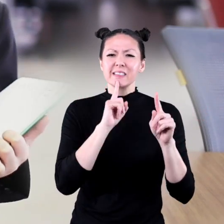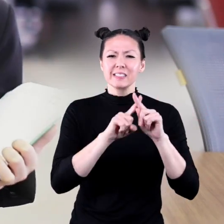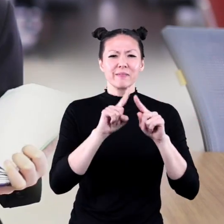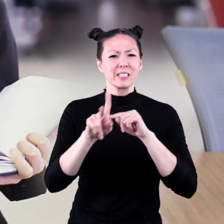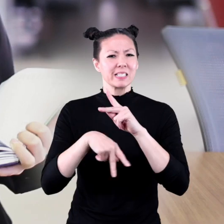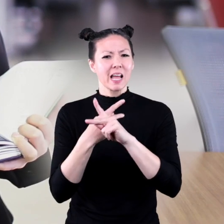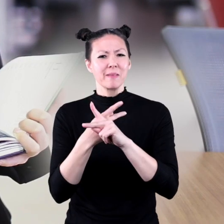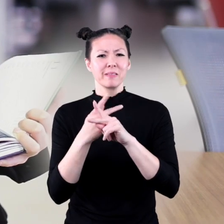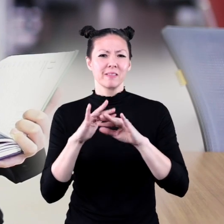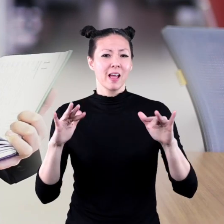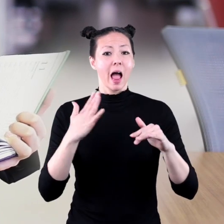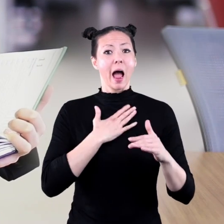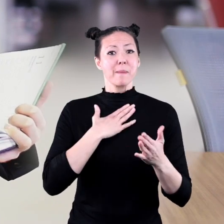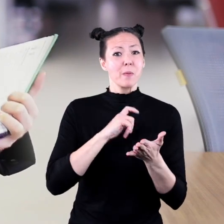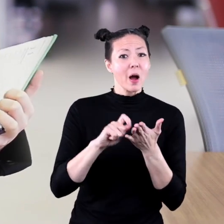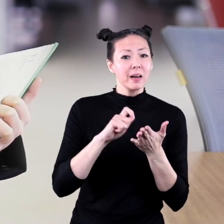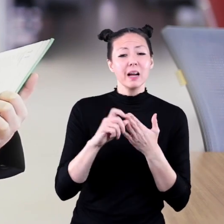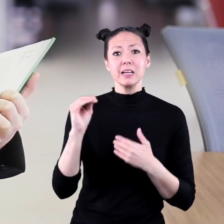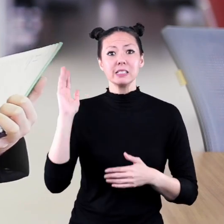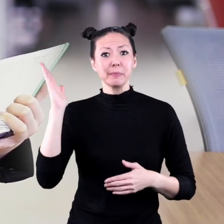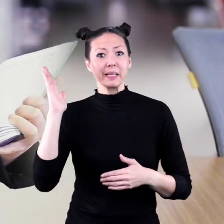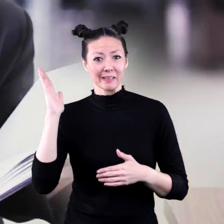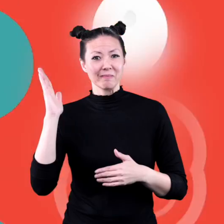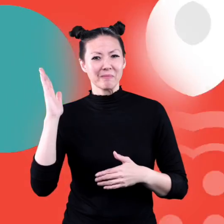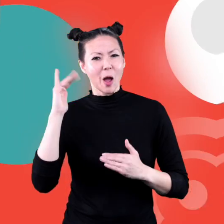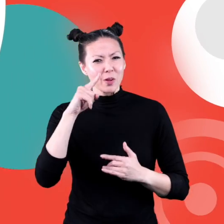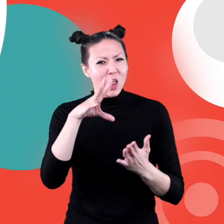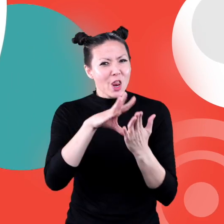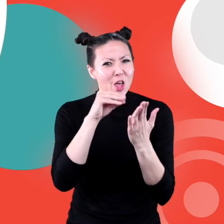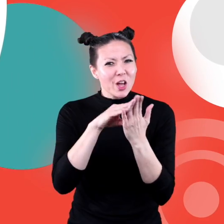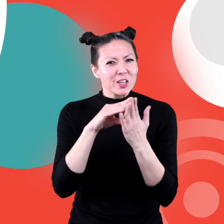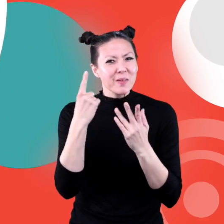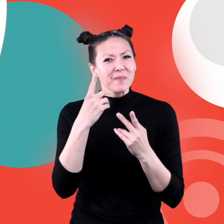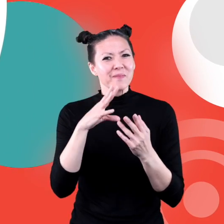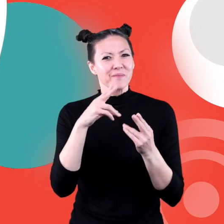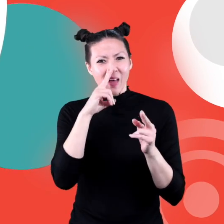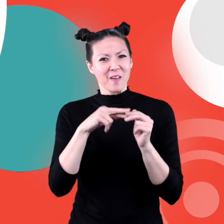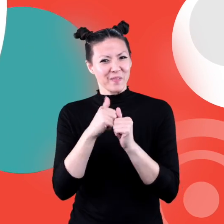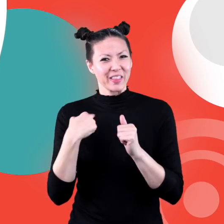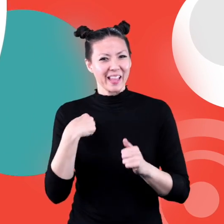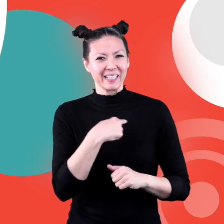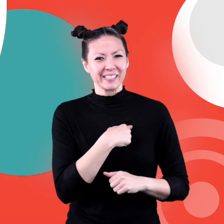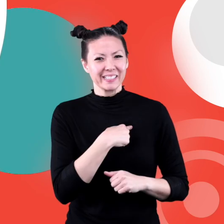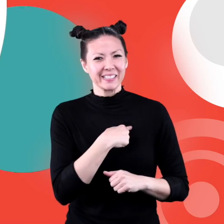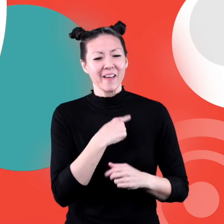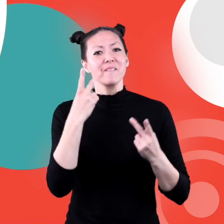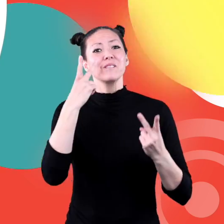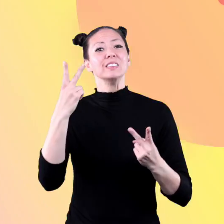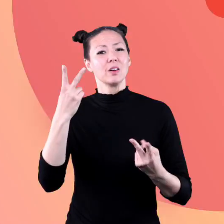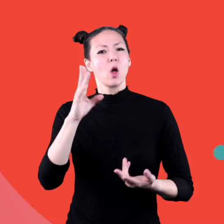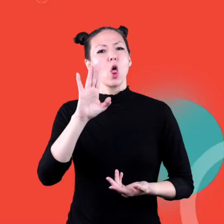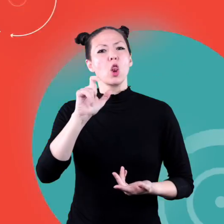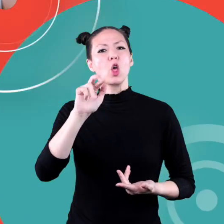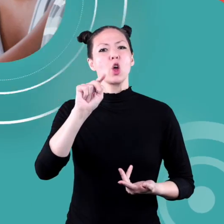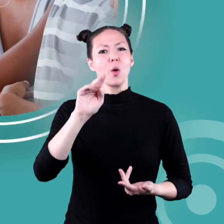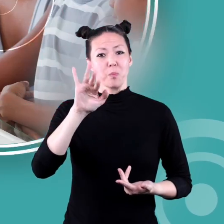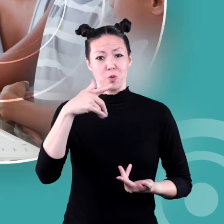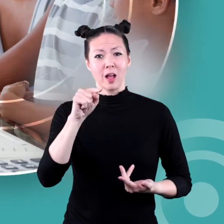and varieties. And happy writing and speaking! Hope you had fun learning with us. Visit us